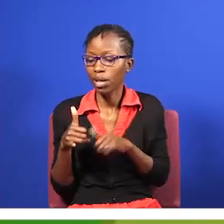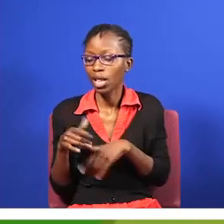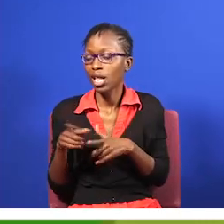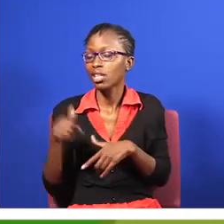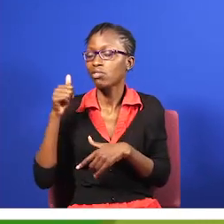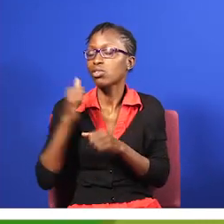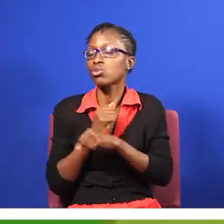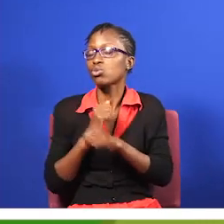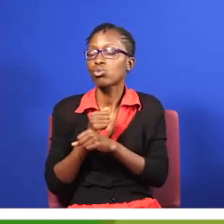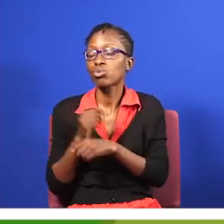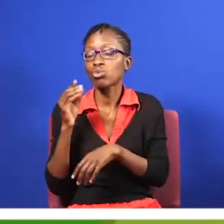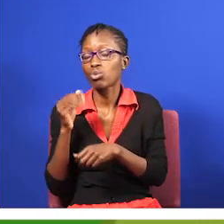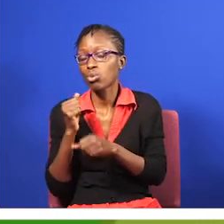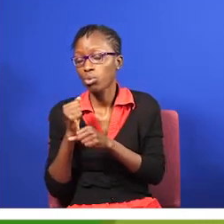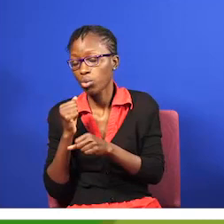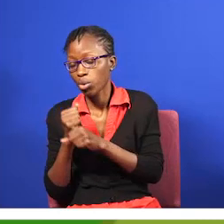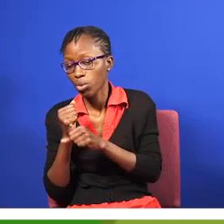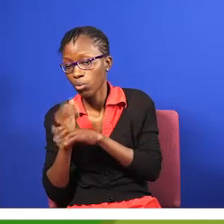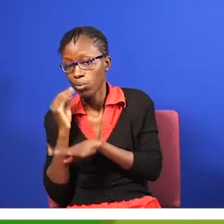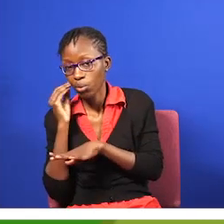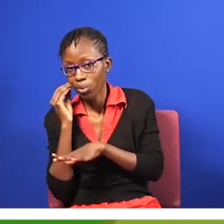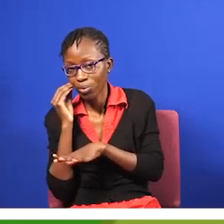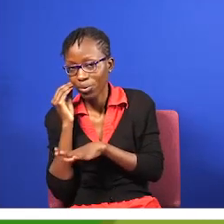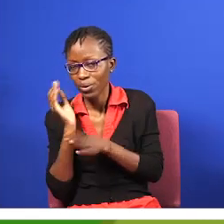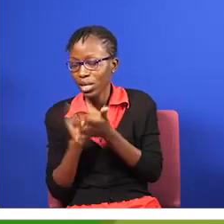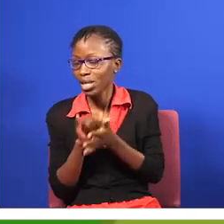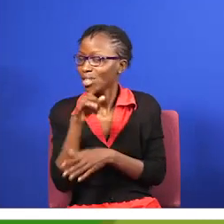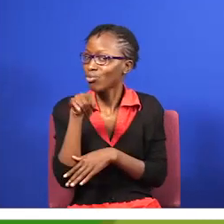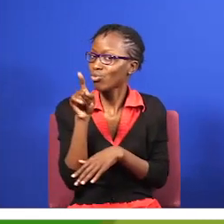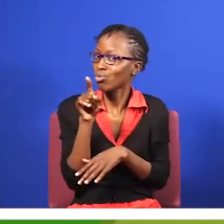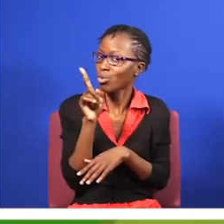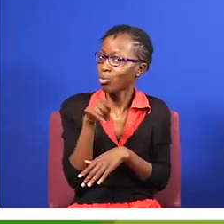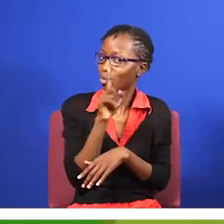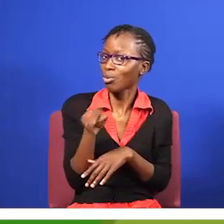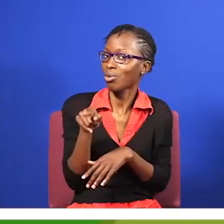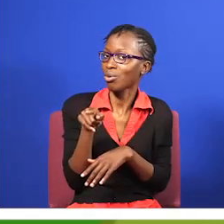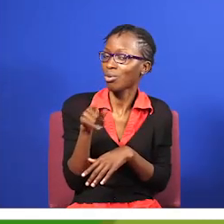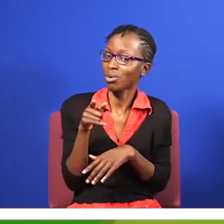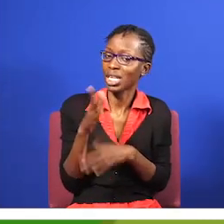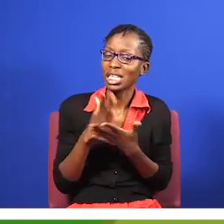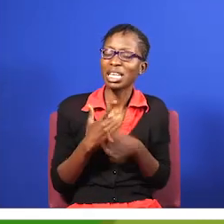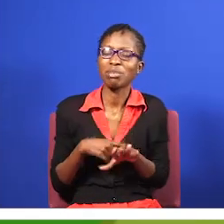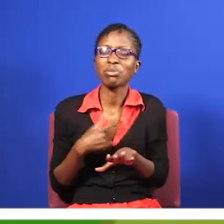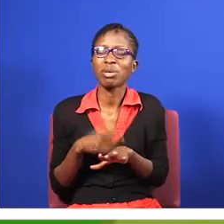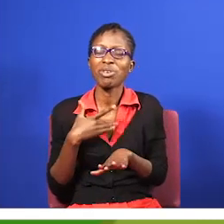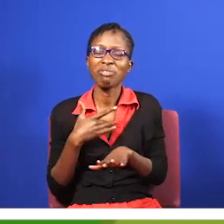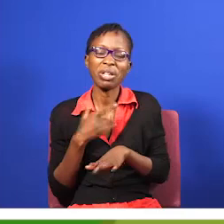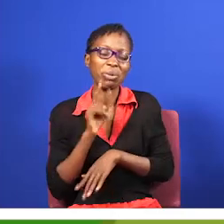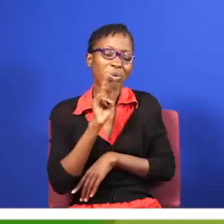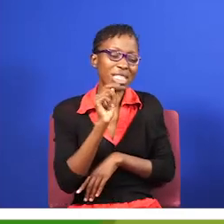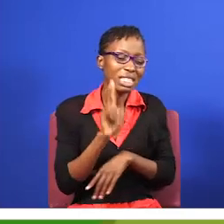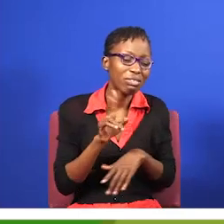do the teacher's assignment. So, and is that right? Sometimes they feel like, watching the